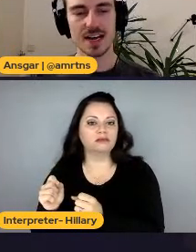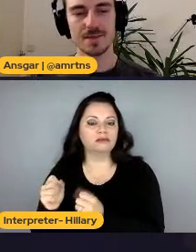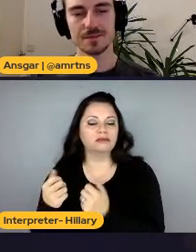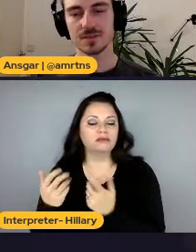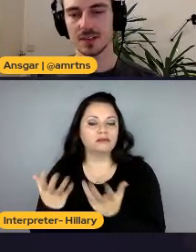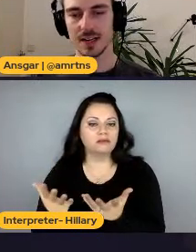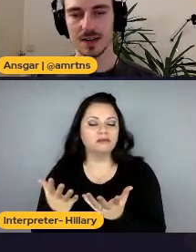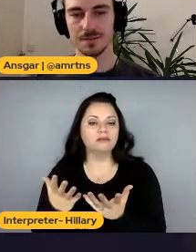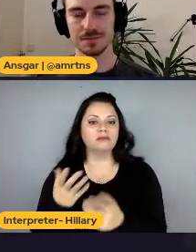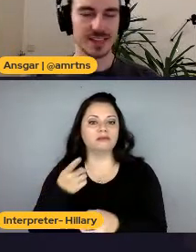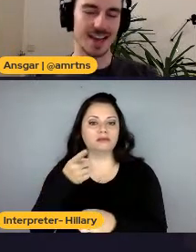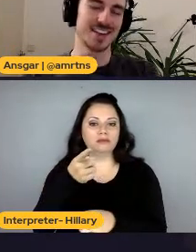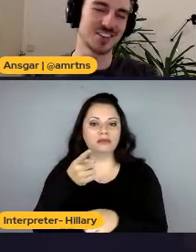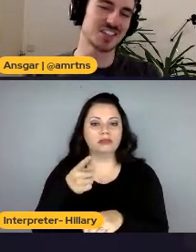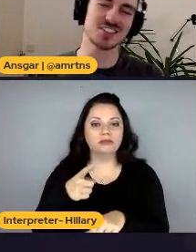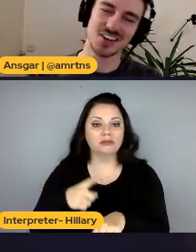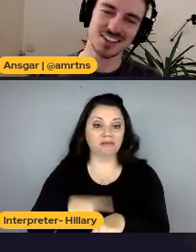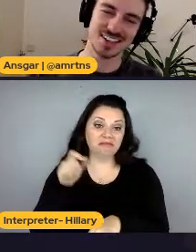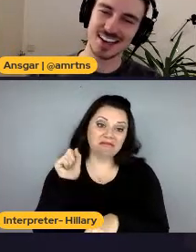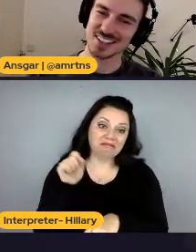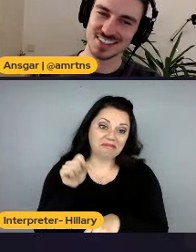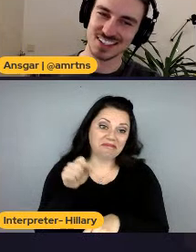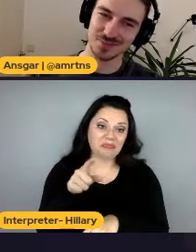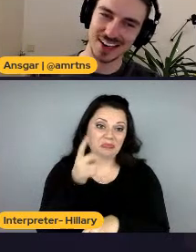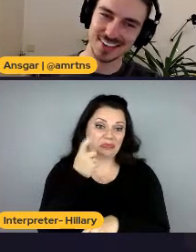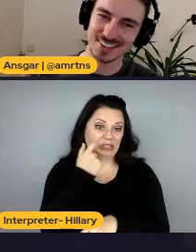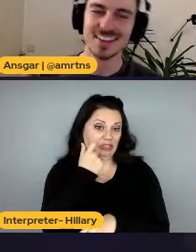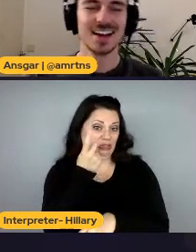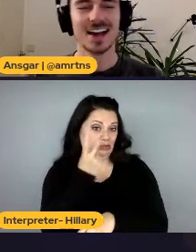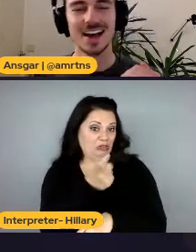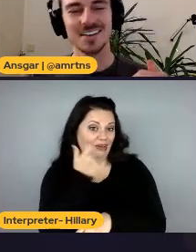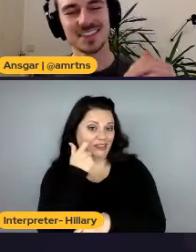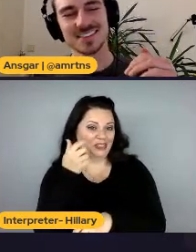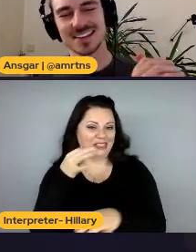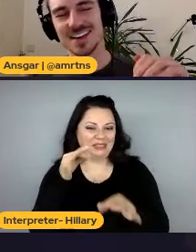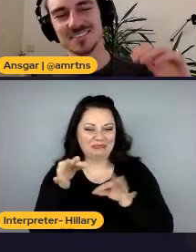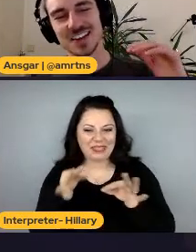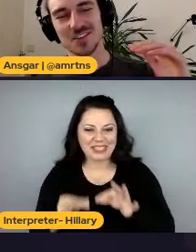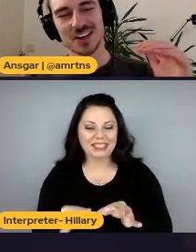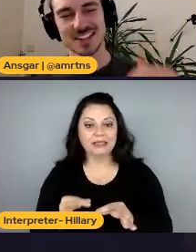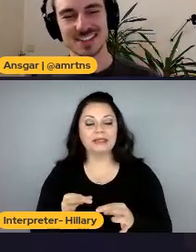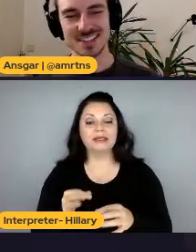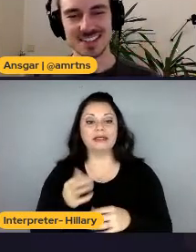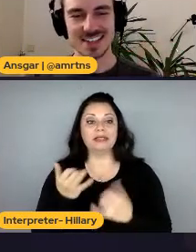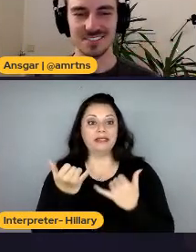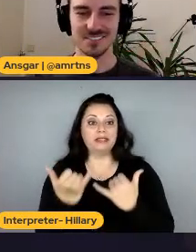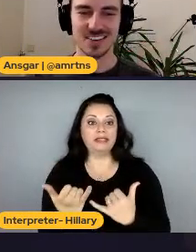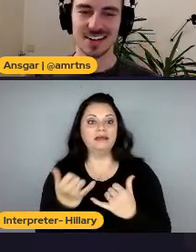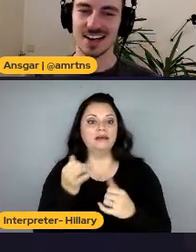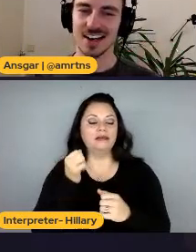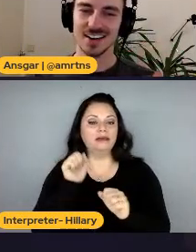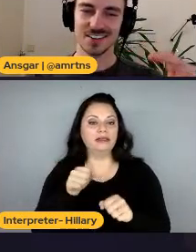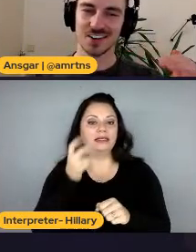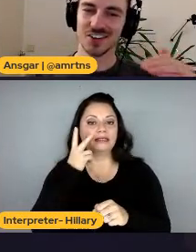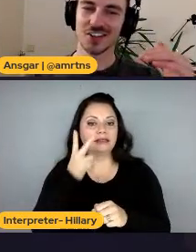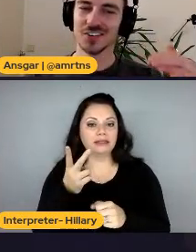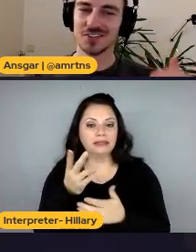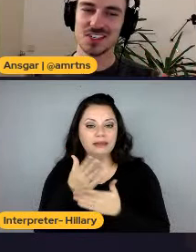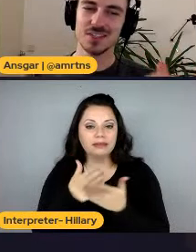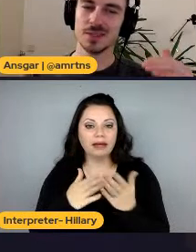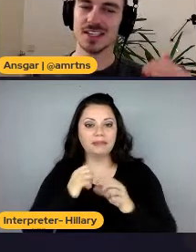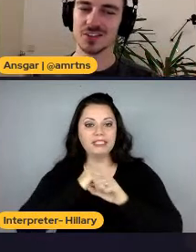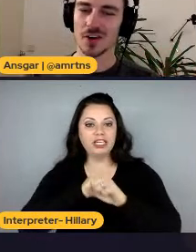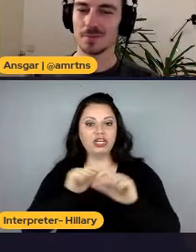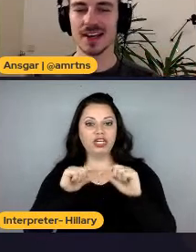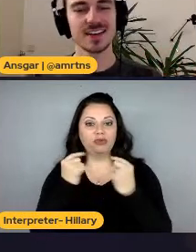this time, you just saw it and I just explained it. This time we can see some security